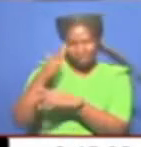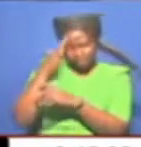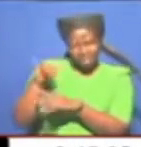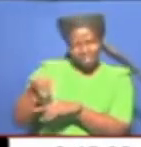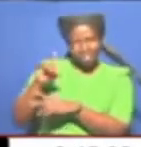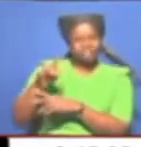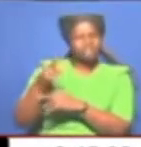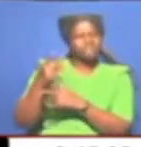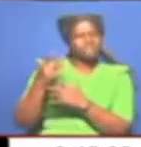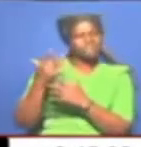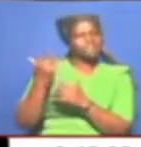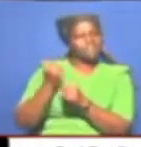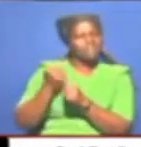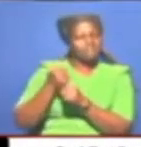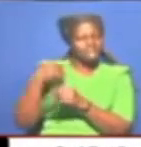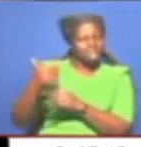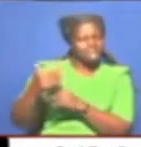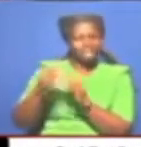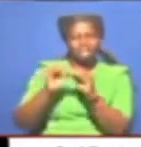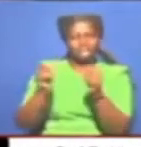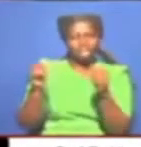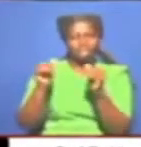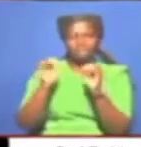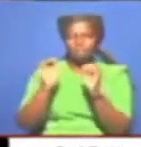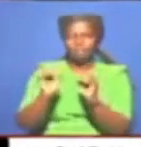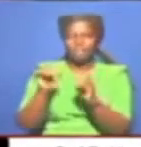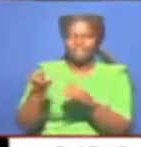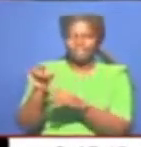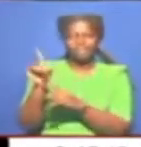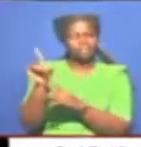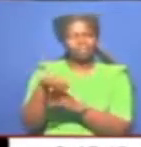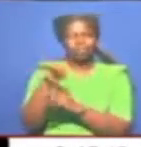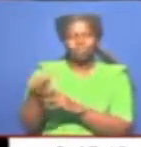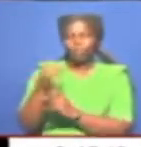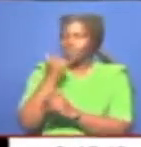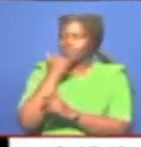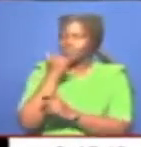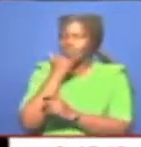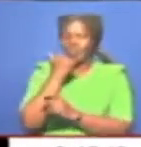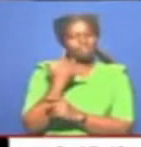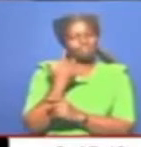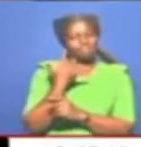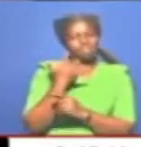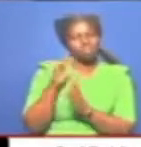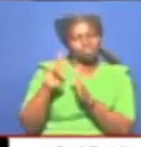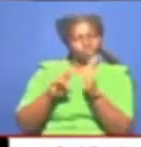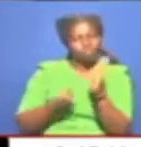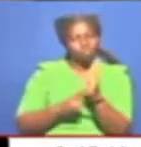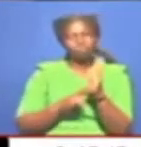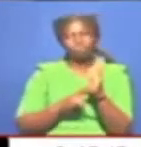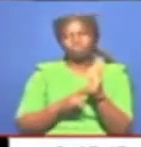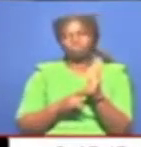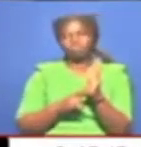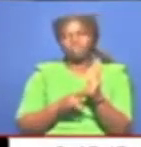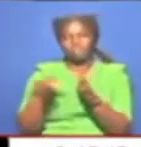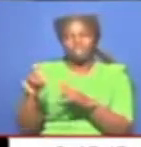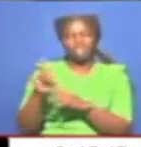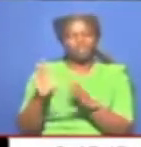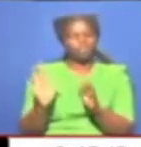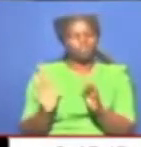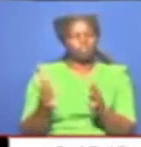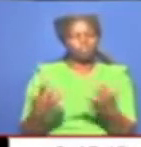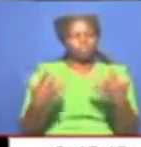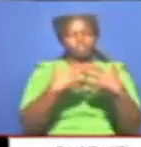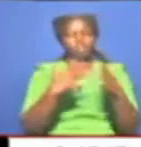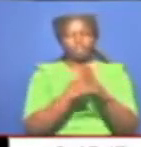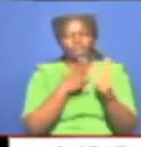null, void, and invalid doctrine as applied to Kenya on account of its inconsistency with our constitution,